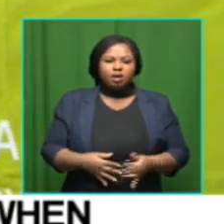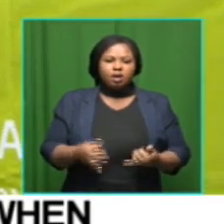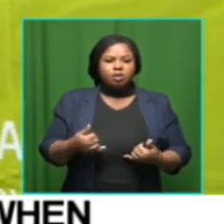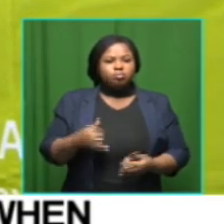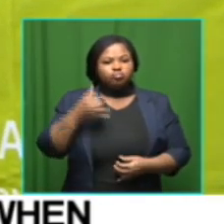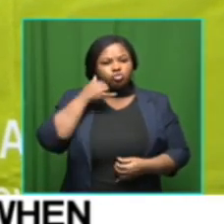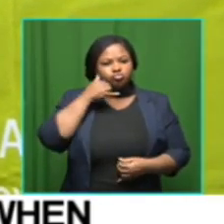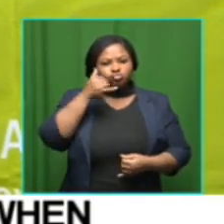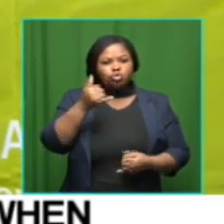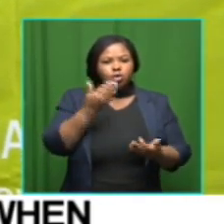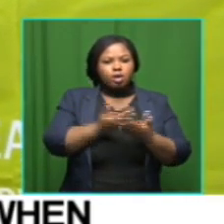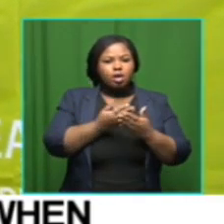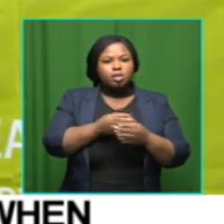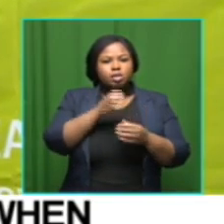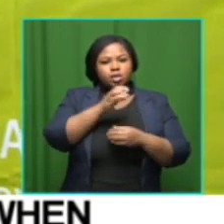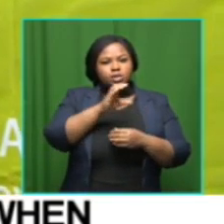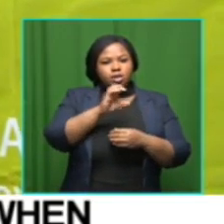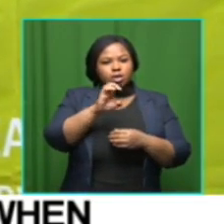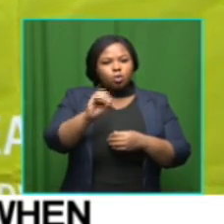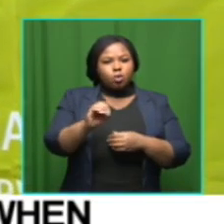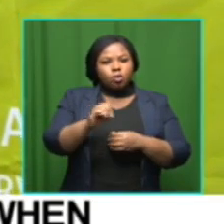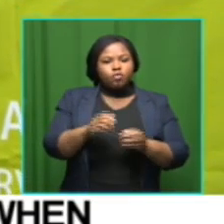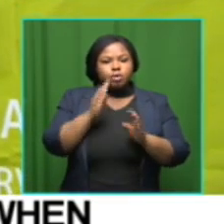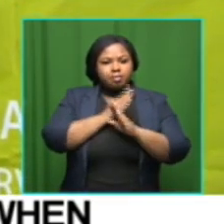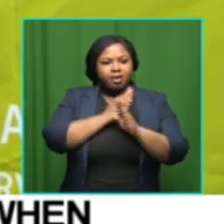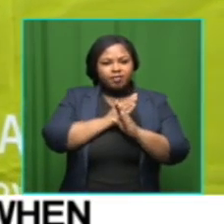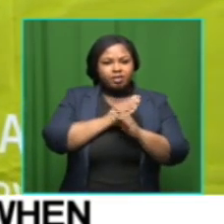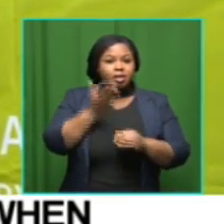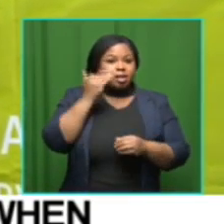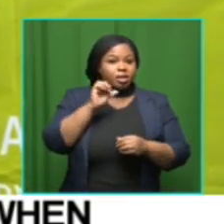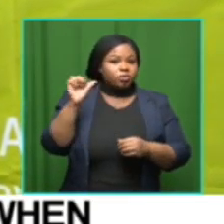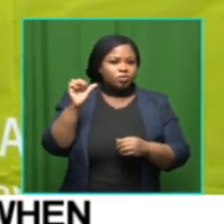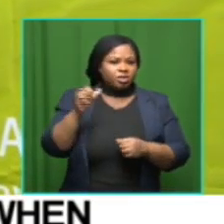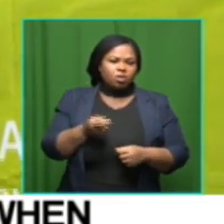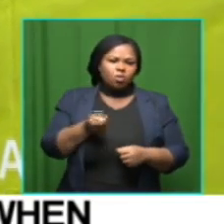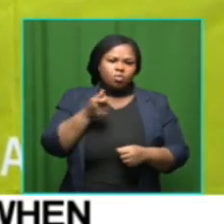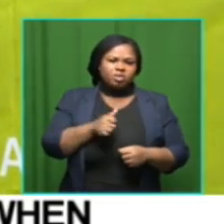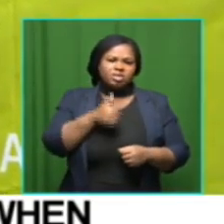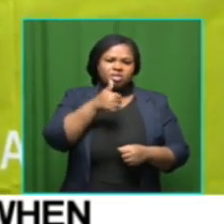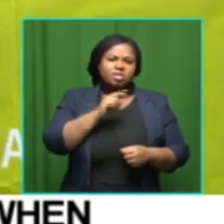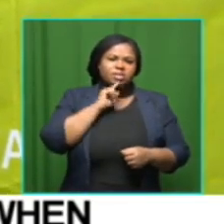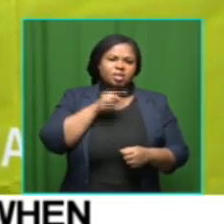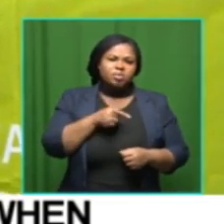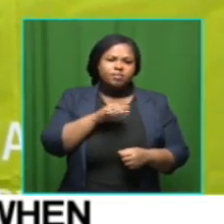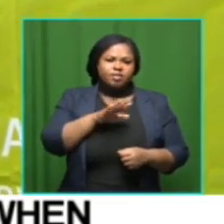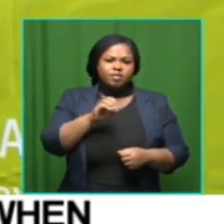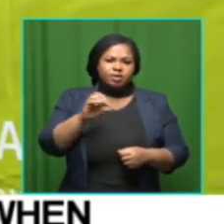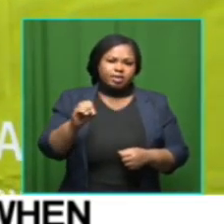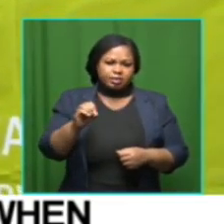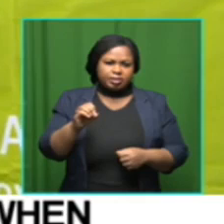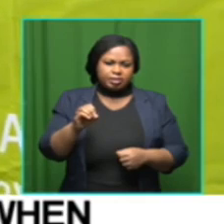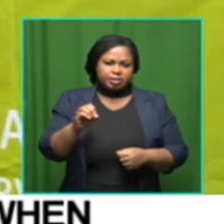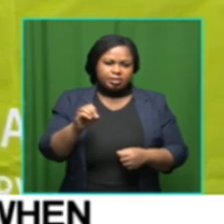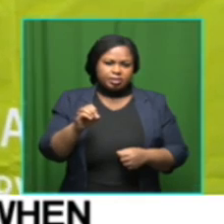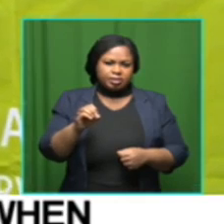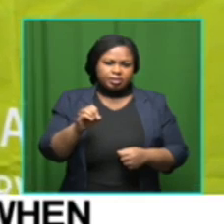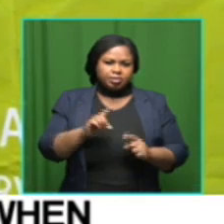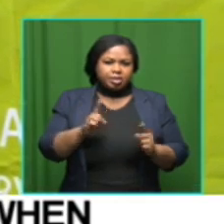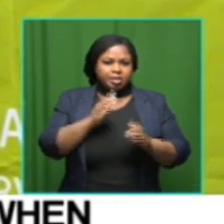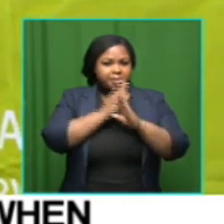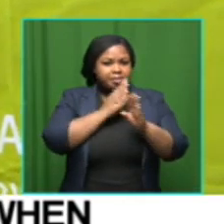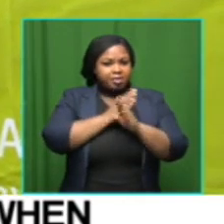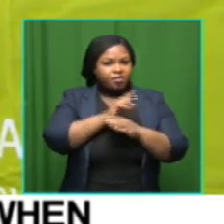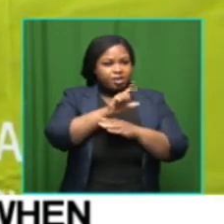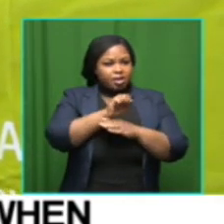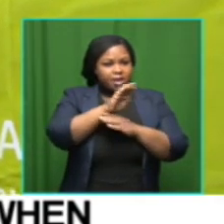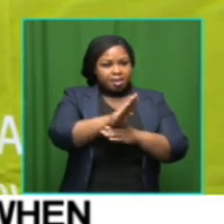private laboratories. Last week there was a backlog, it was 6,500, and the private